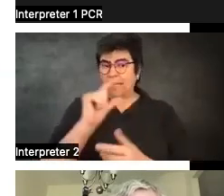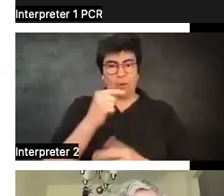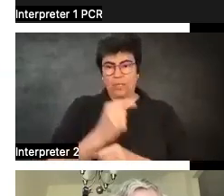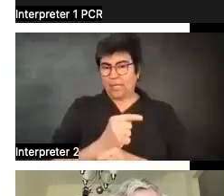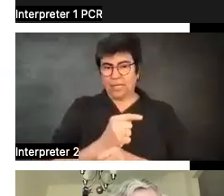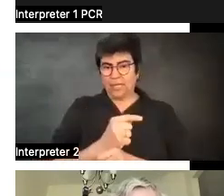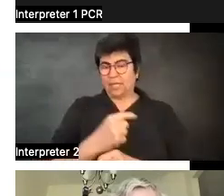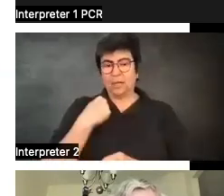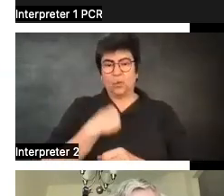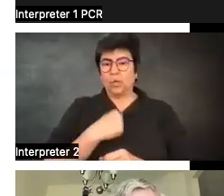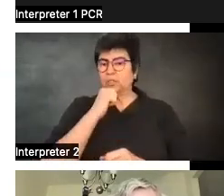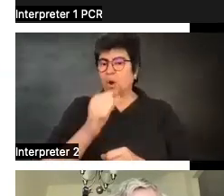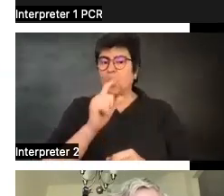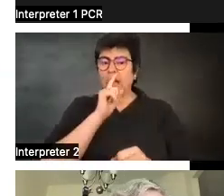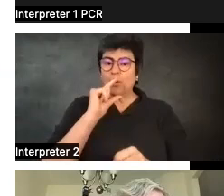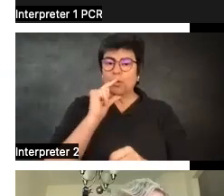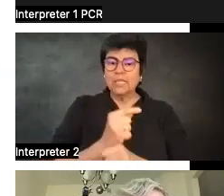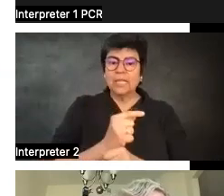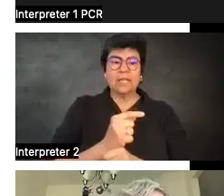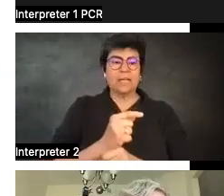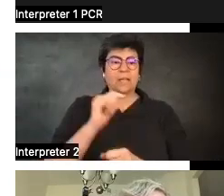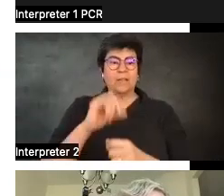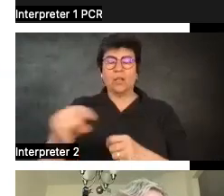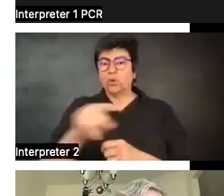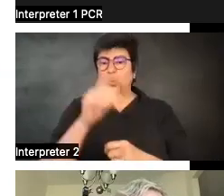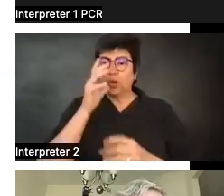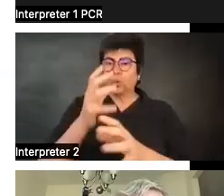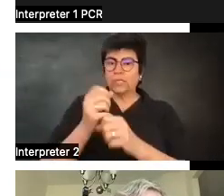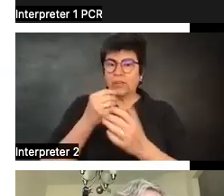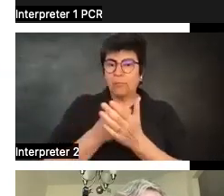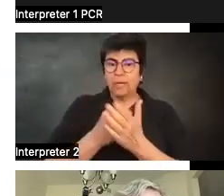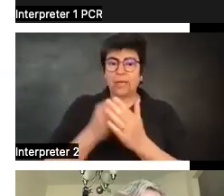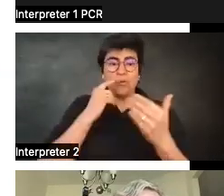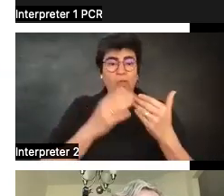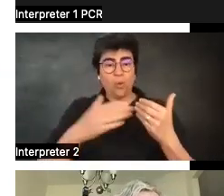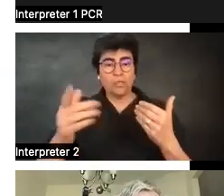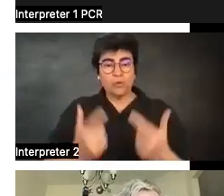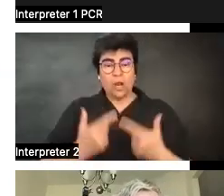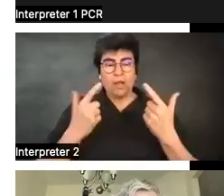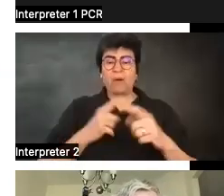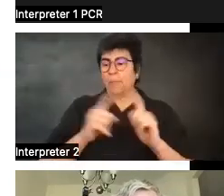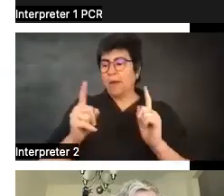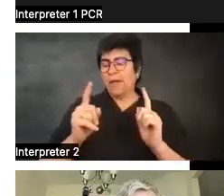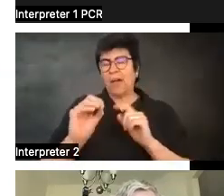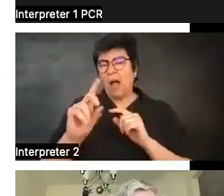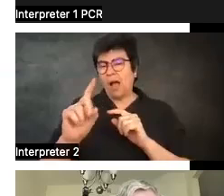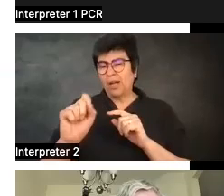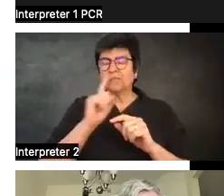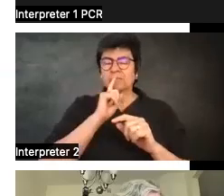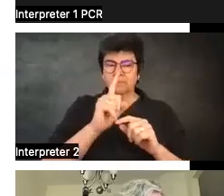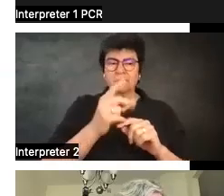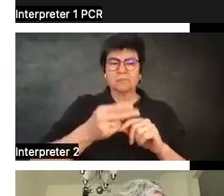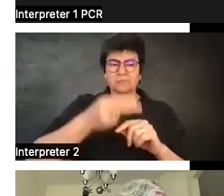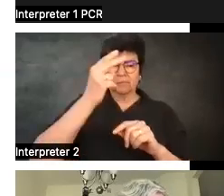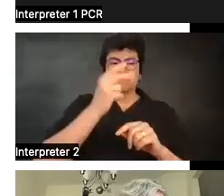don't guarantee that necessarily that you're going to receive money for the rest of your life, but the odds are very, very high,